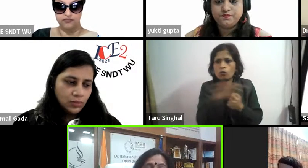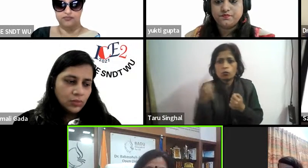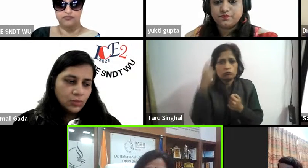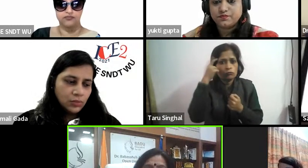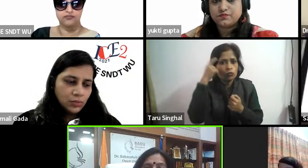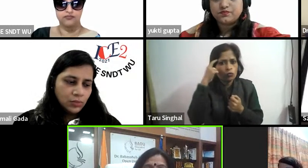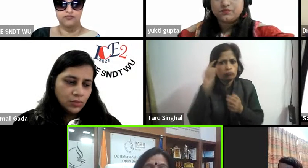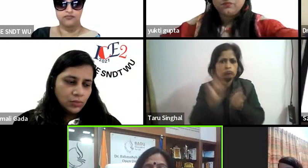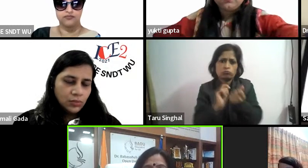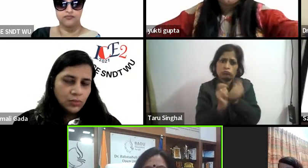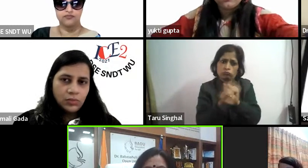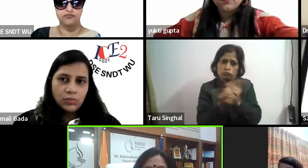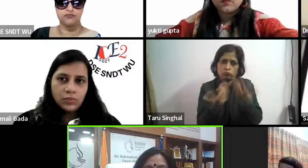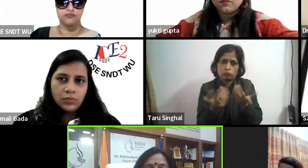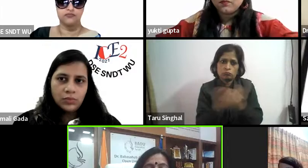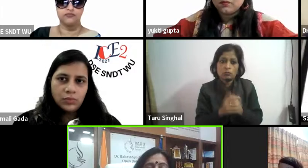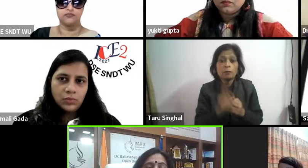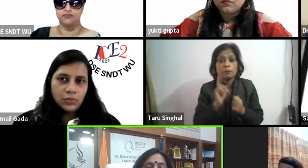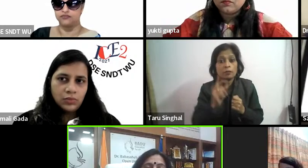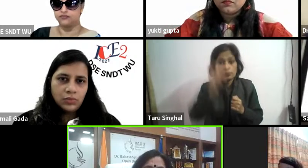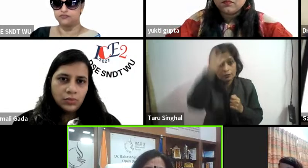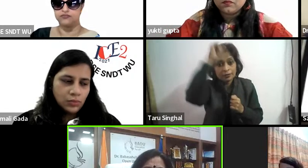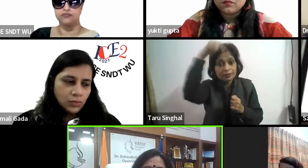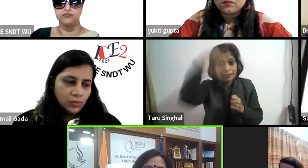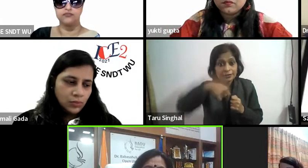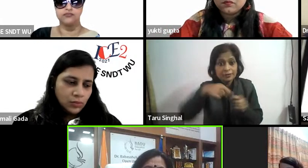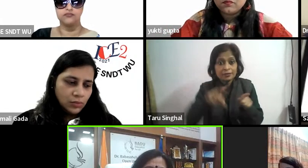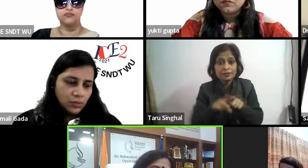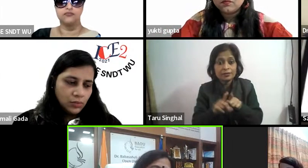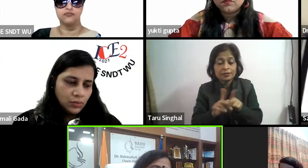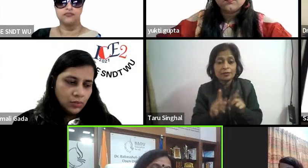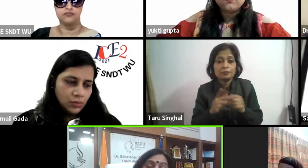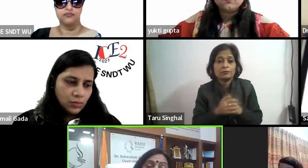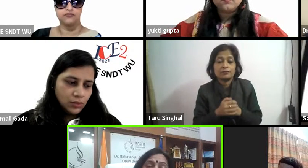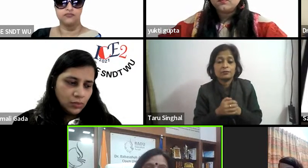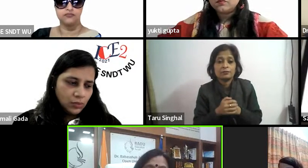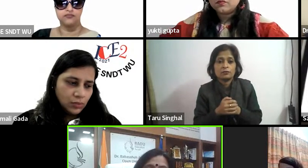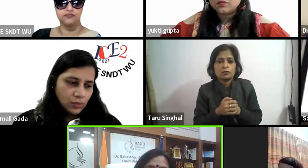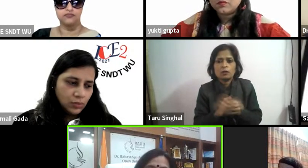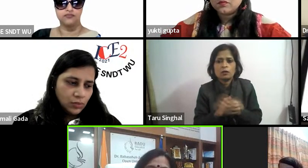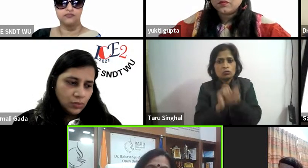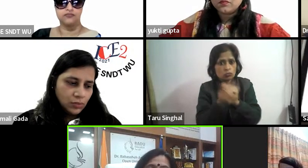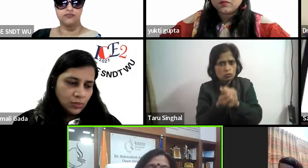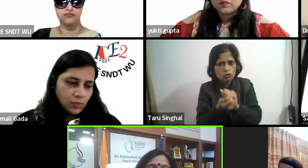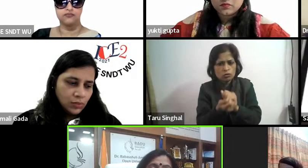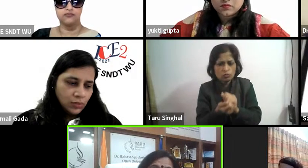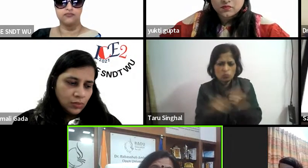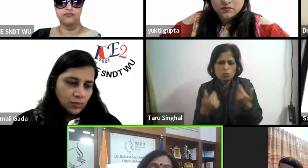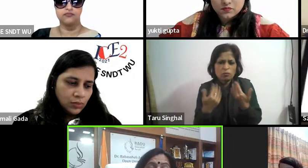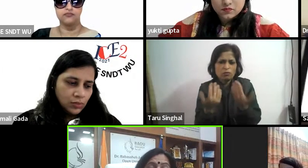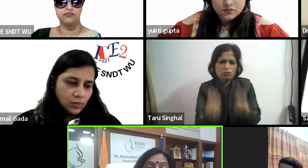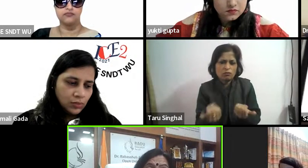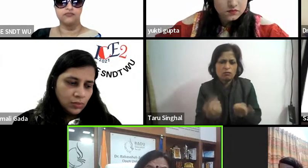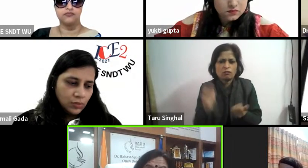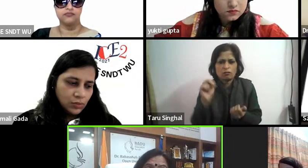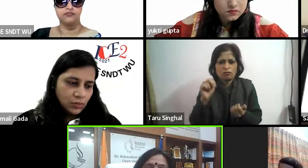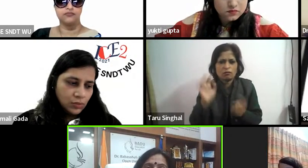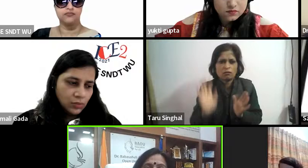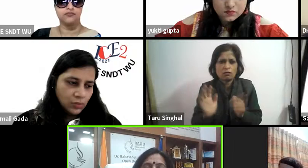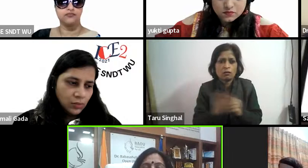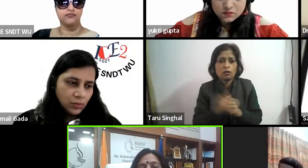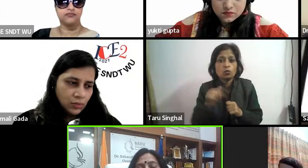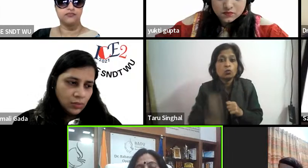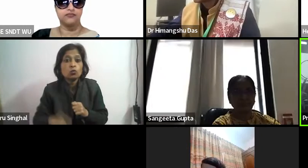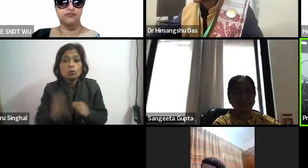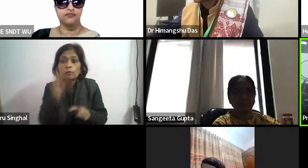people, but still in India, a lot of change is required in changing